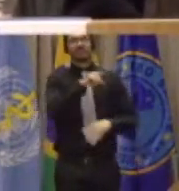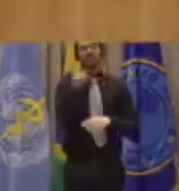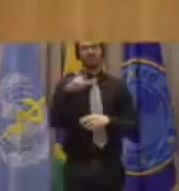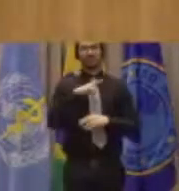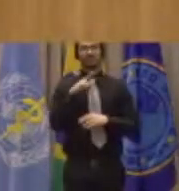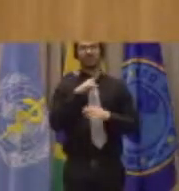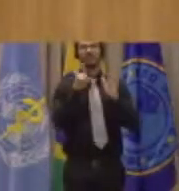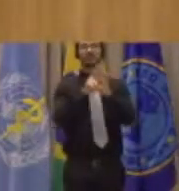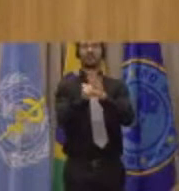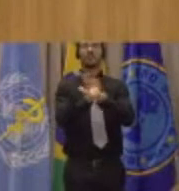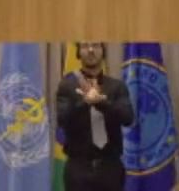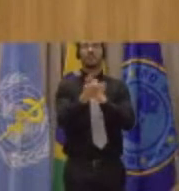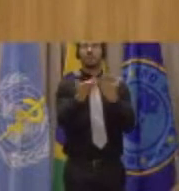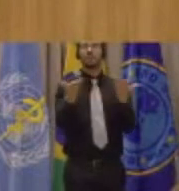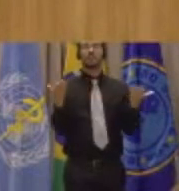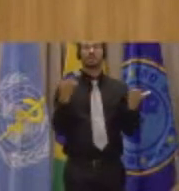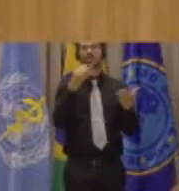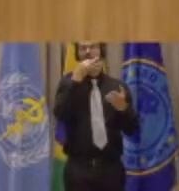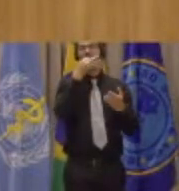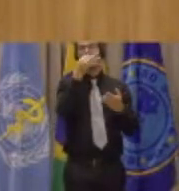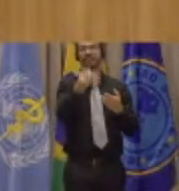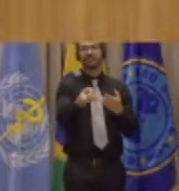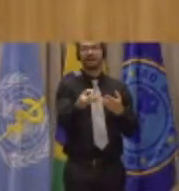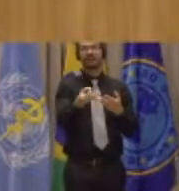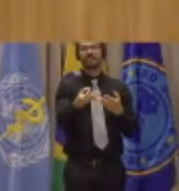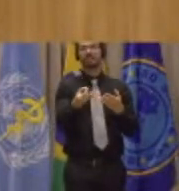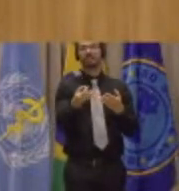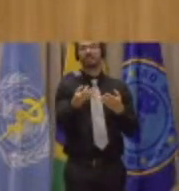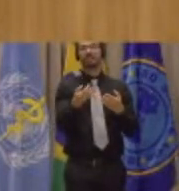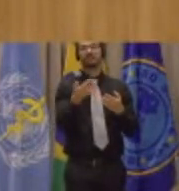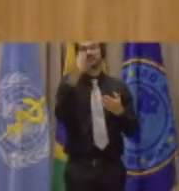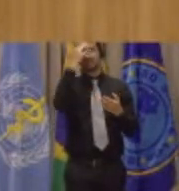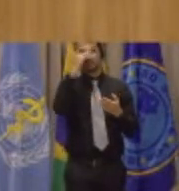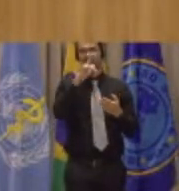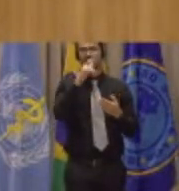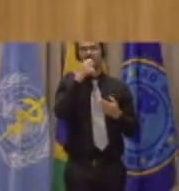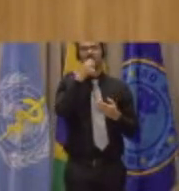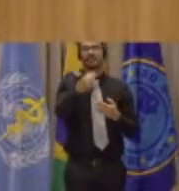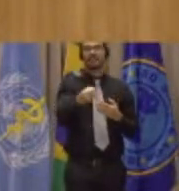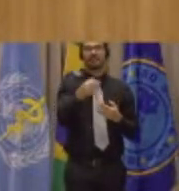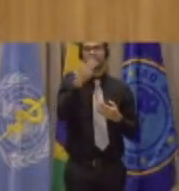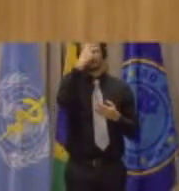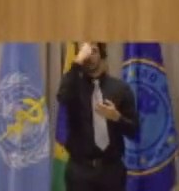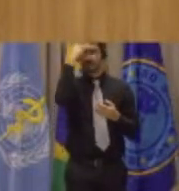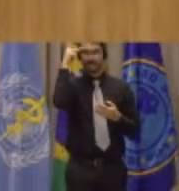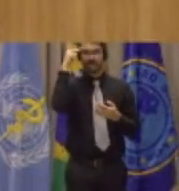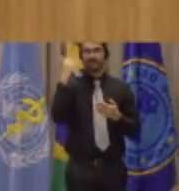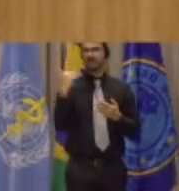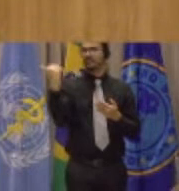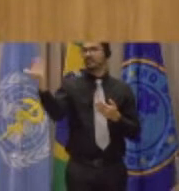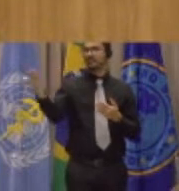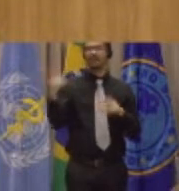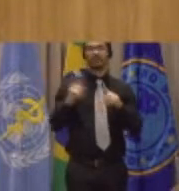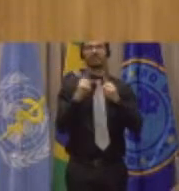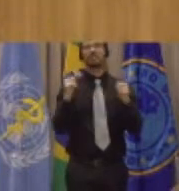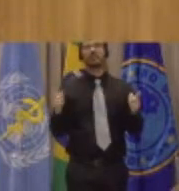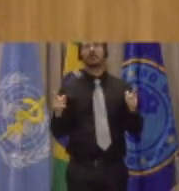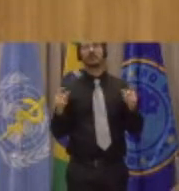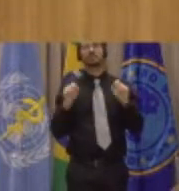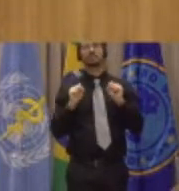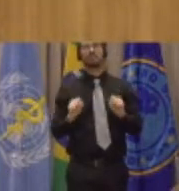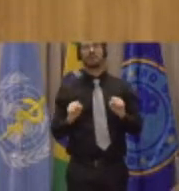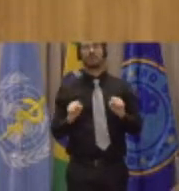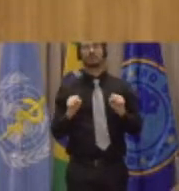If you have any questions, I don't know if you have